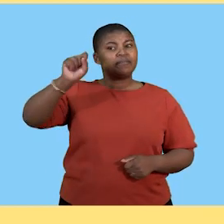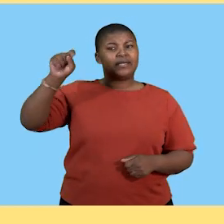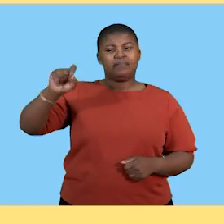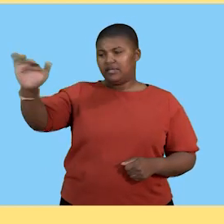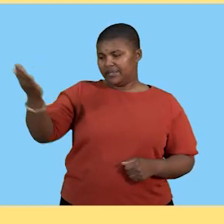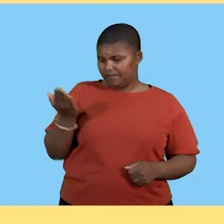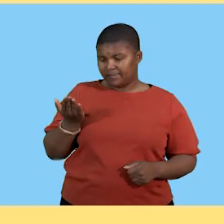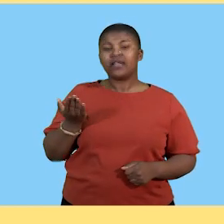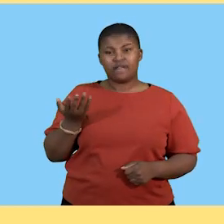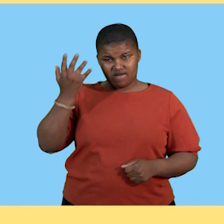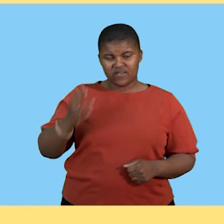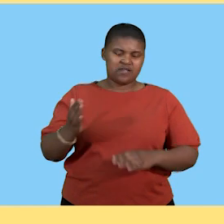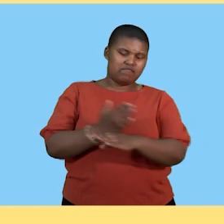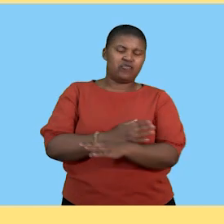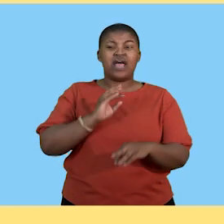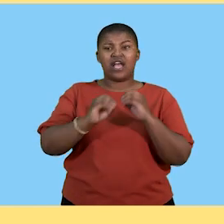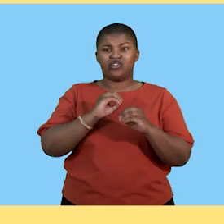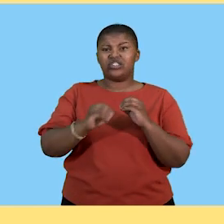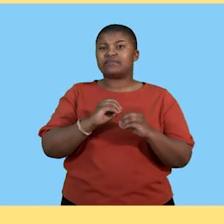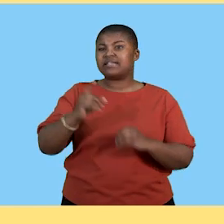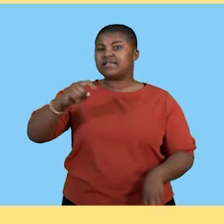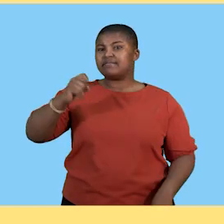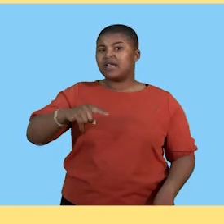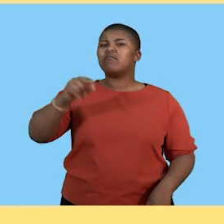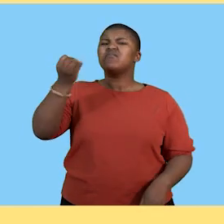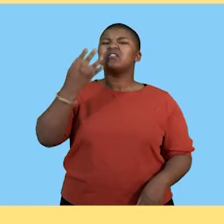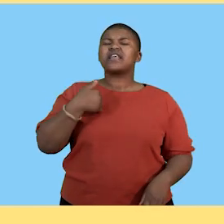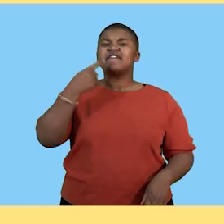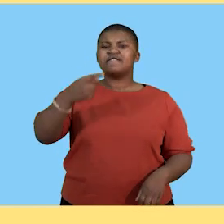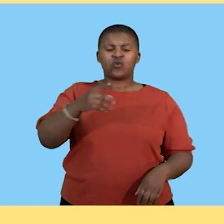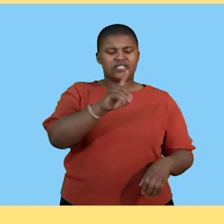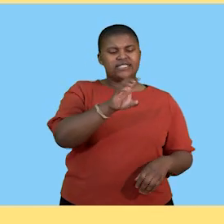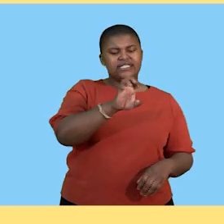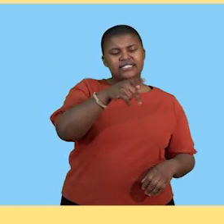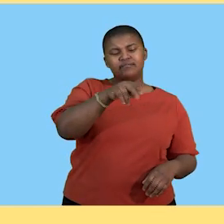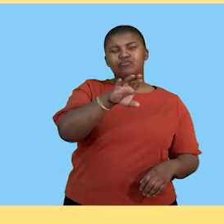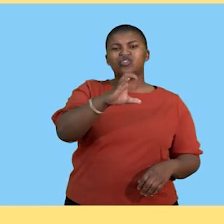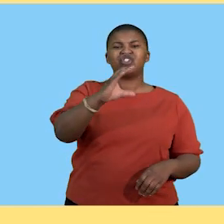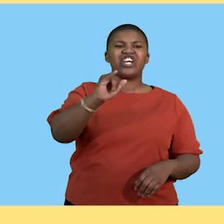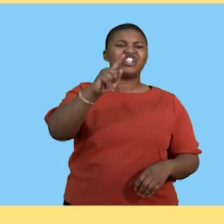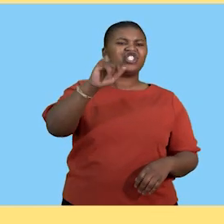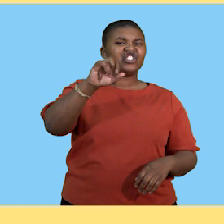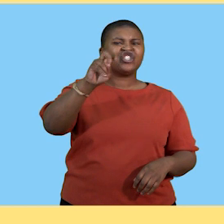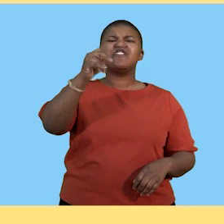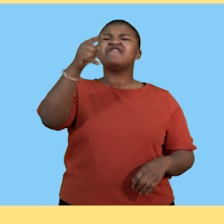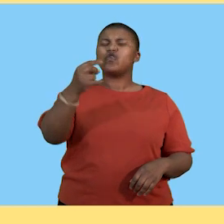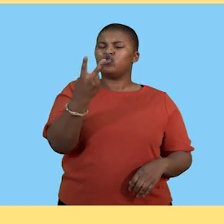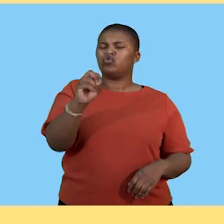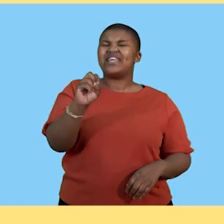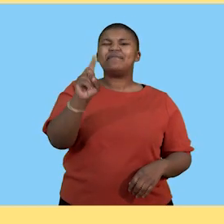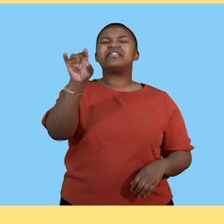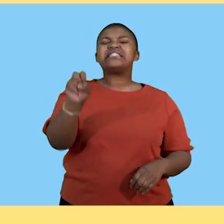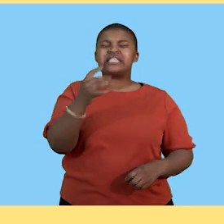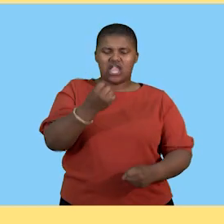The information, we're given the amount from the pre-adjustment trial balance and then provide for depreciation at 20% per